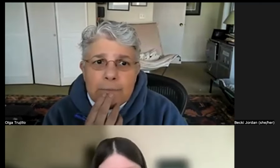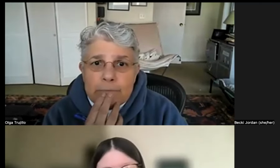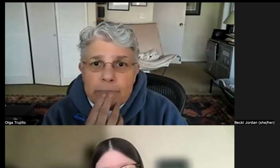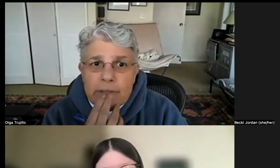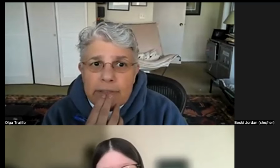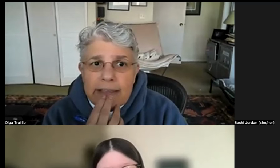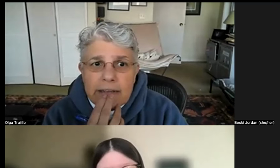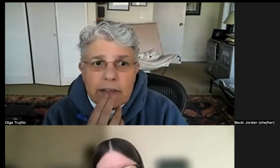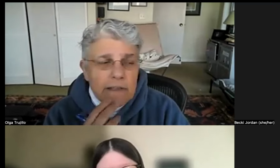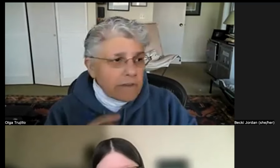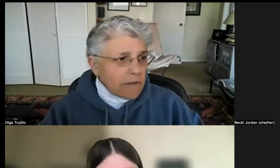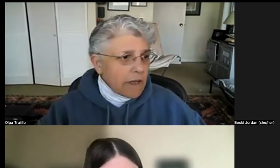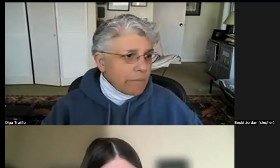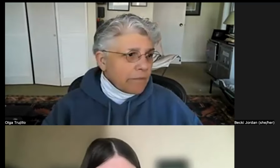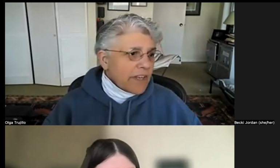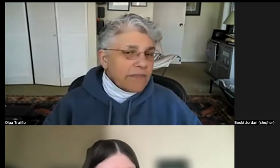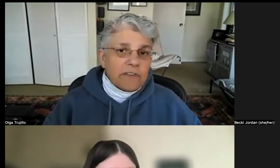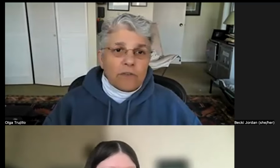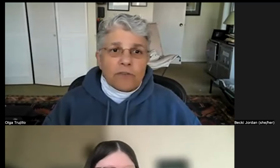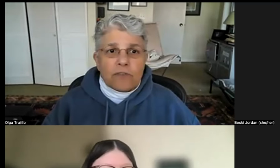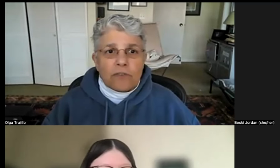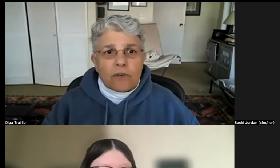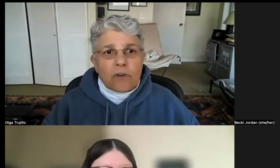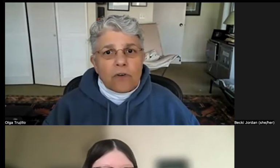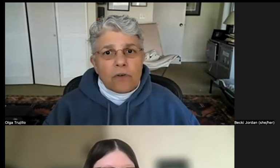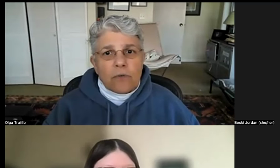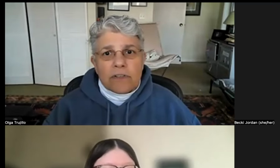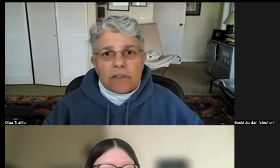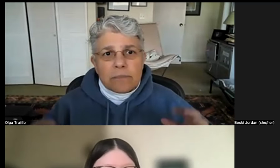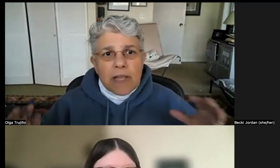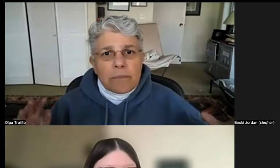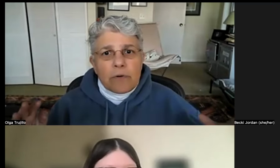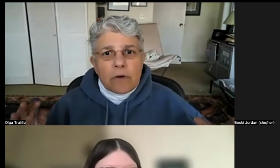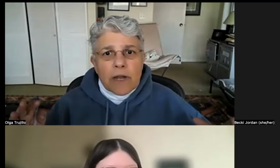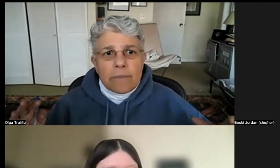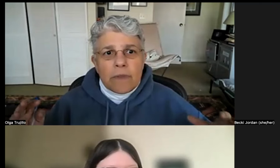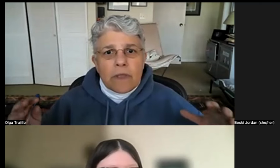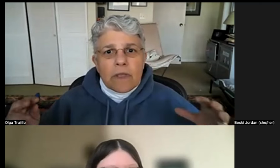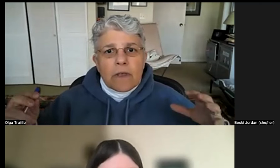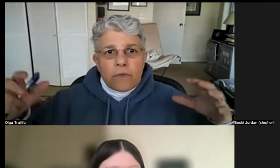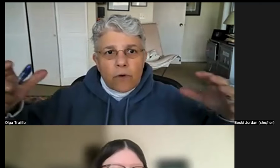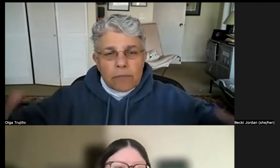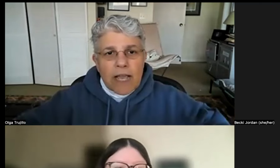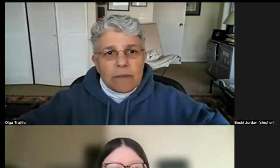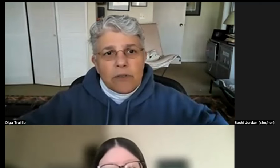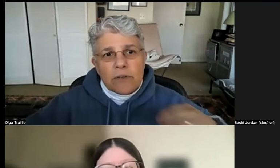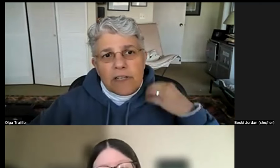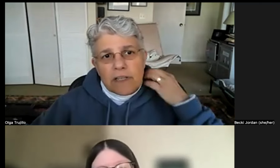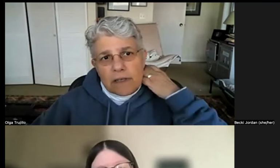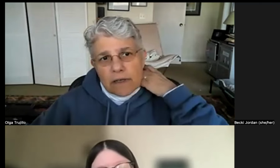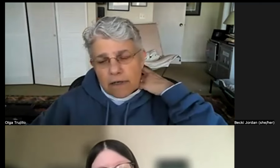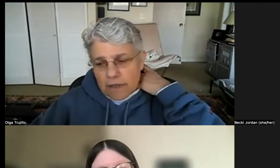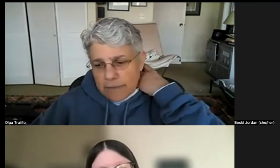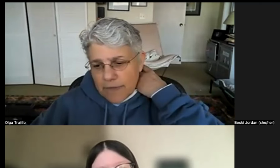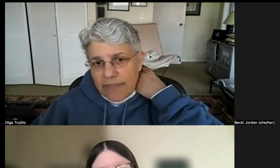DC that is Safe Sisters Circle, which is a Black program for a Black